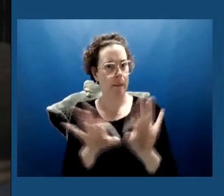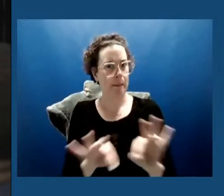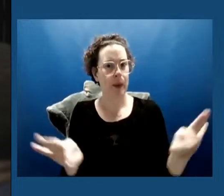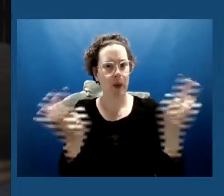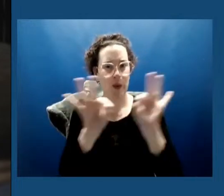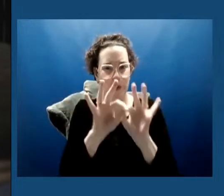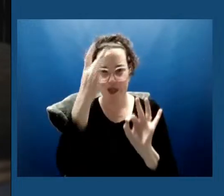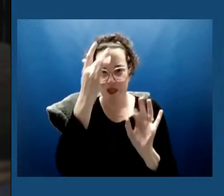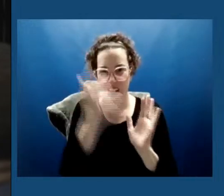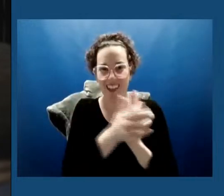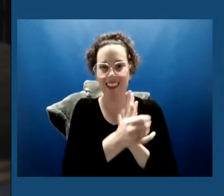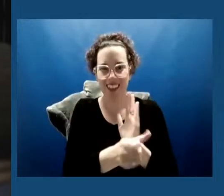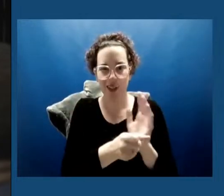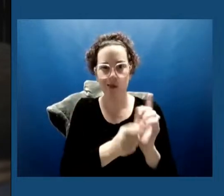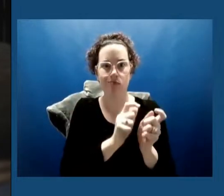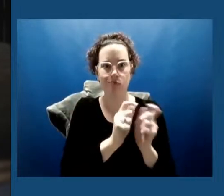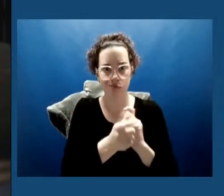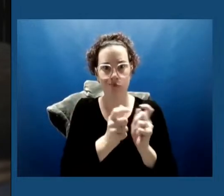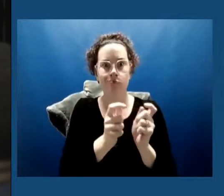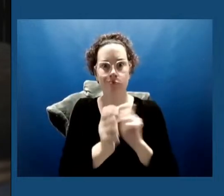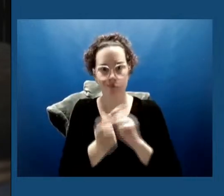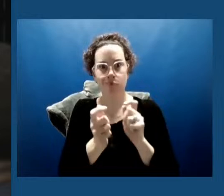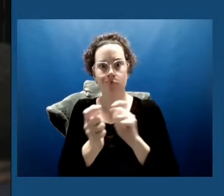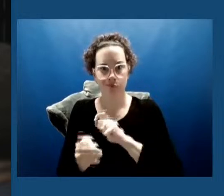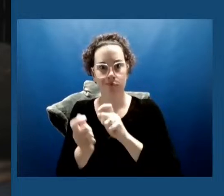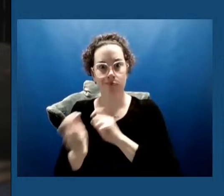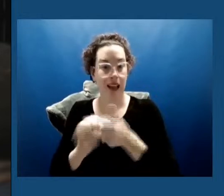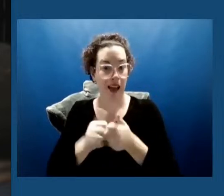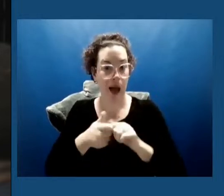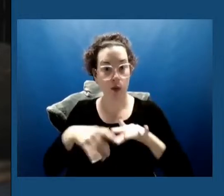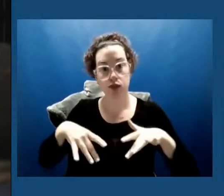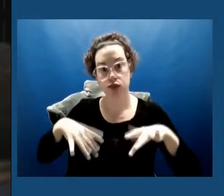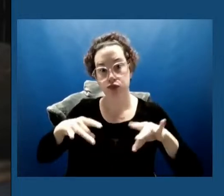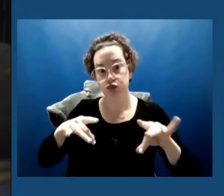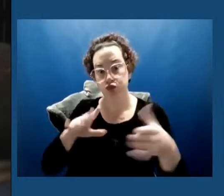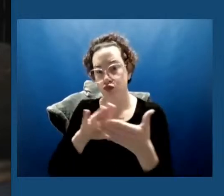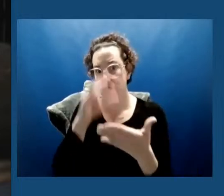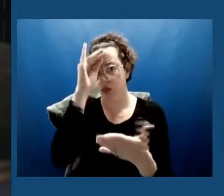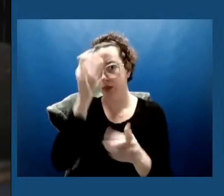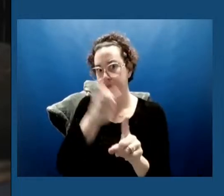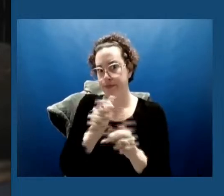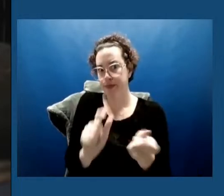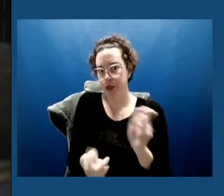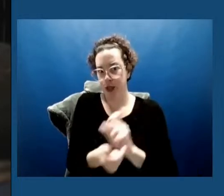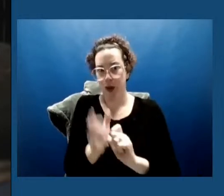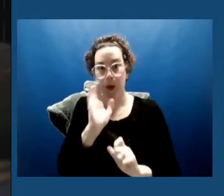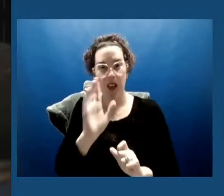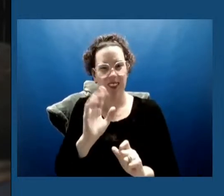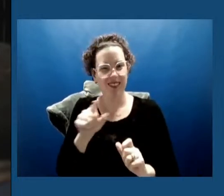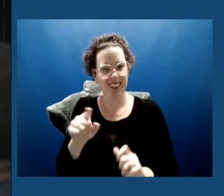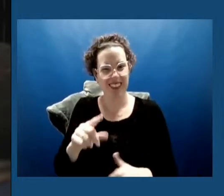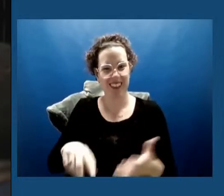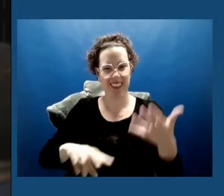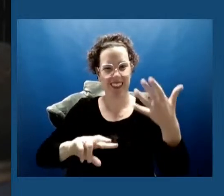a lot, and the skill and acquisition is going to change a lot. I'd actually add another C, which you just said, which is